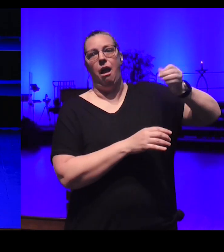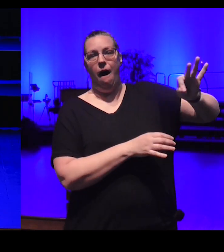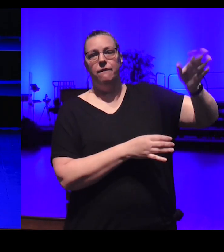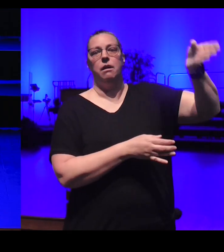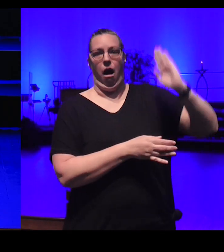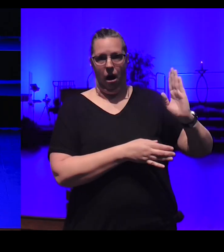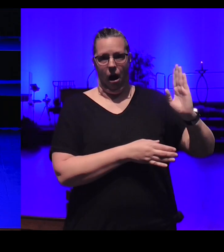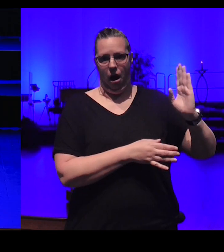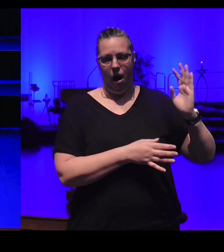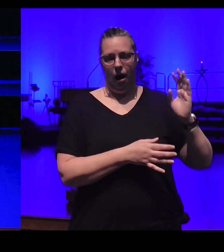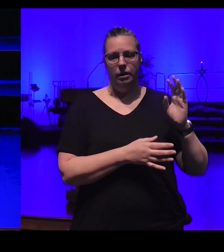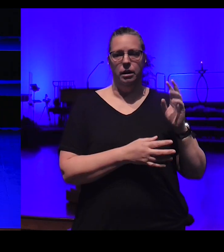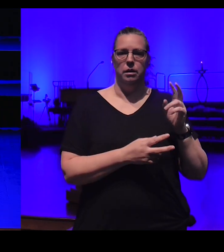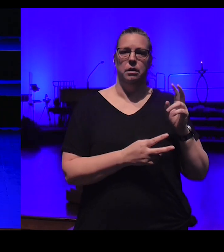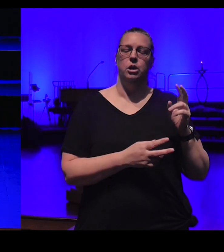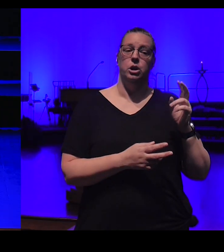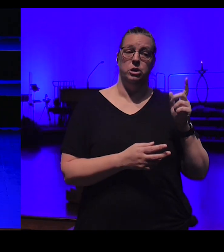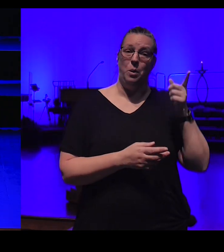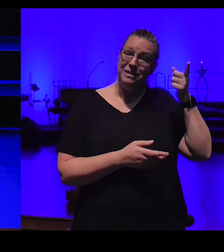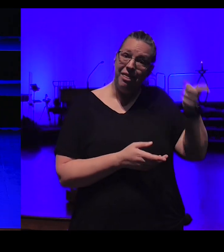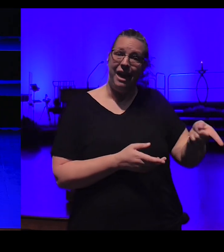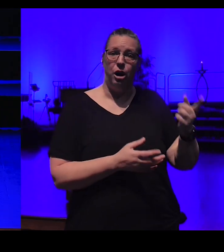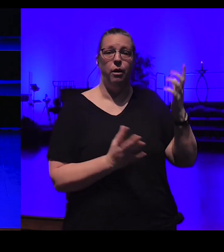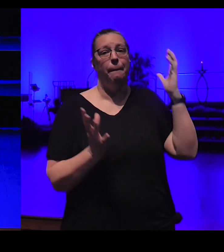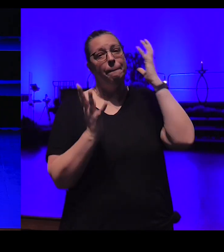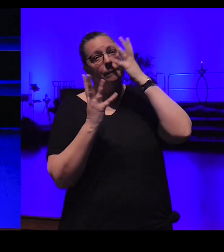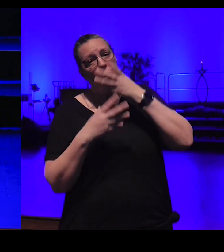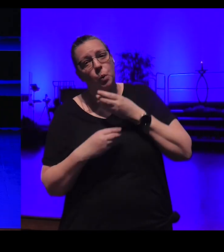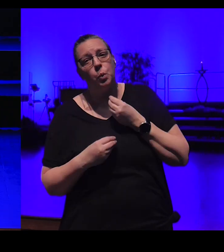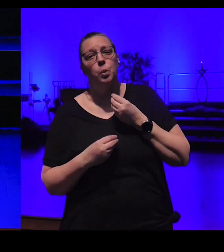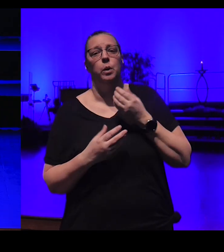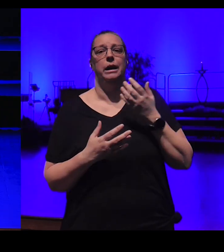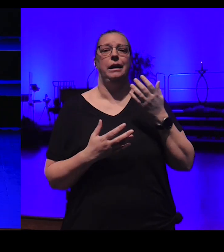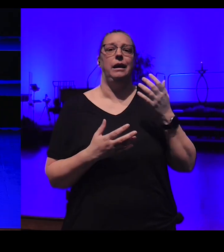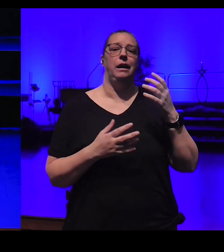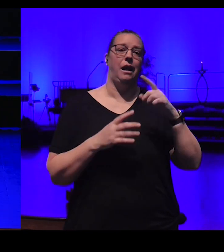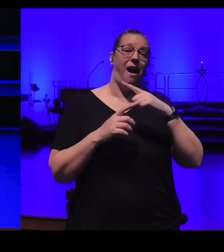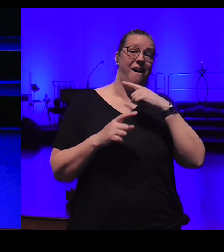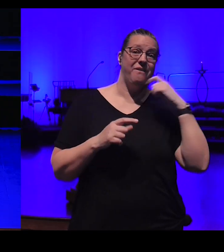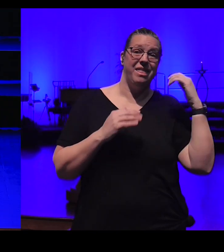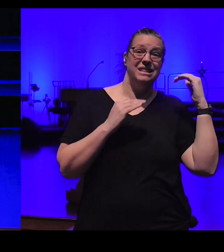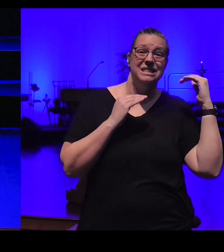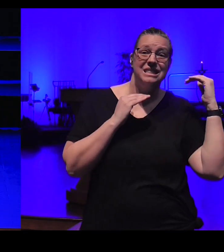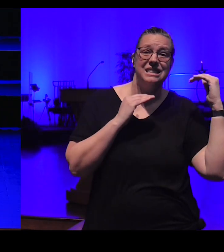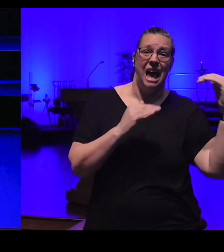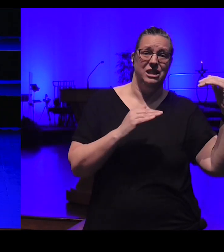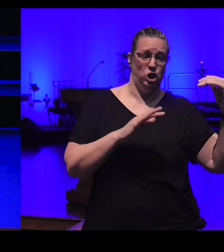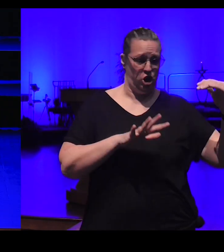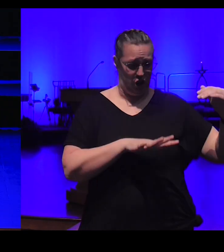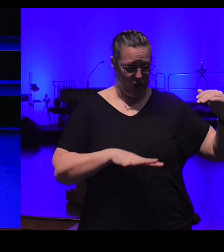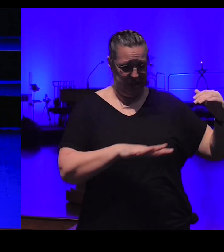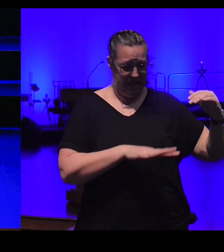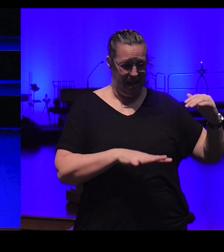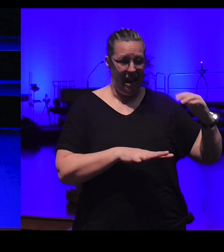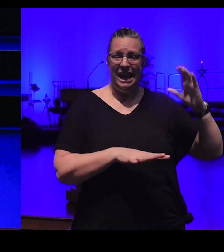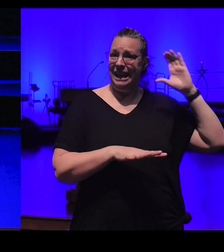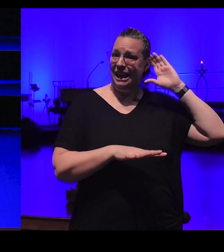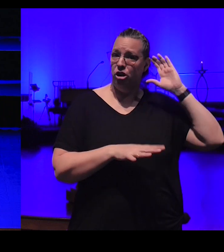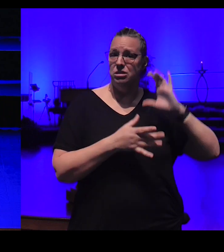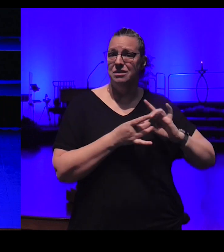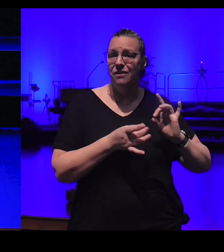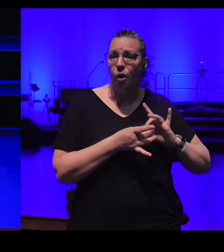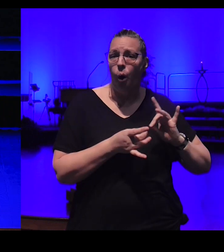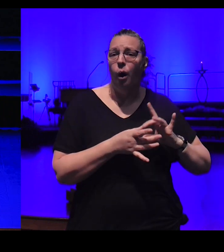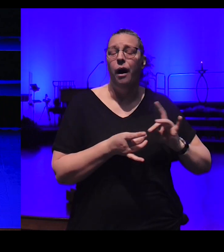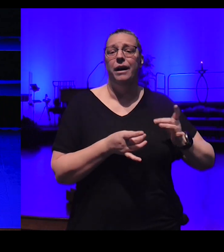that otherworldly beauty of the Sinai desert. And he hears the voice of God